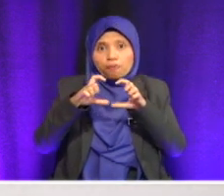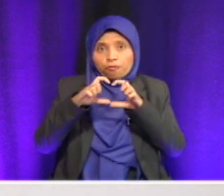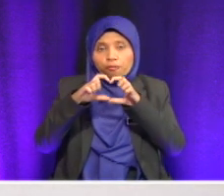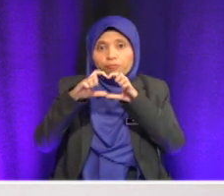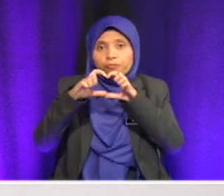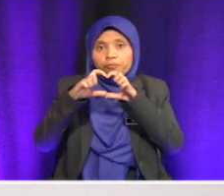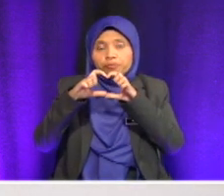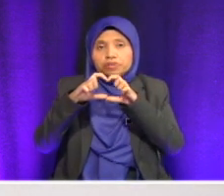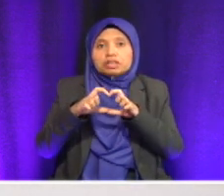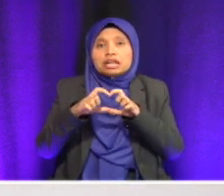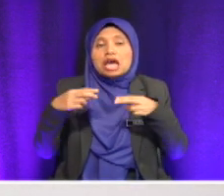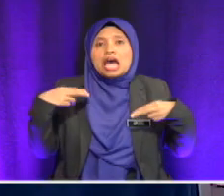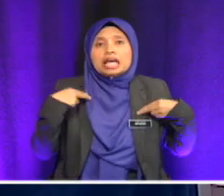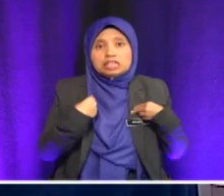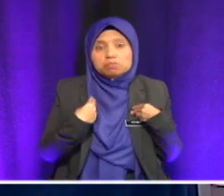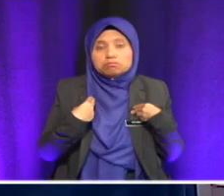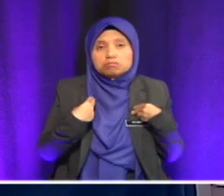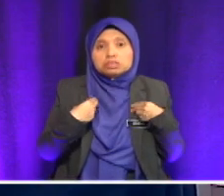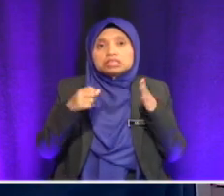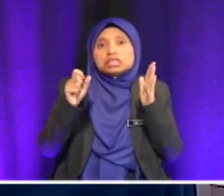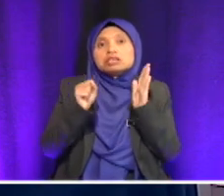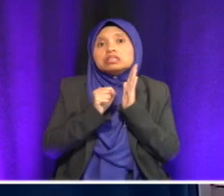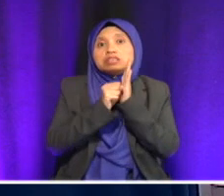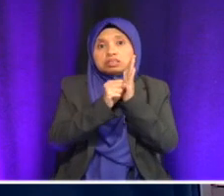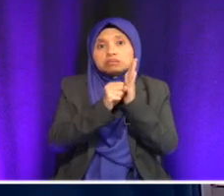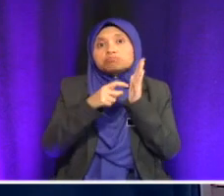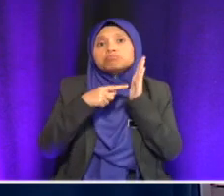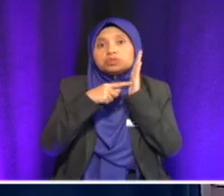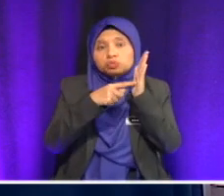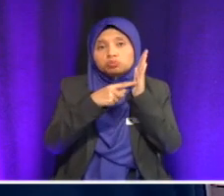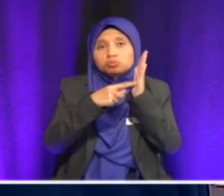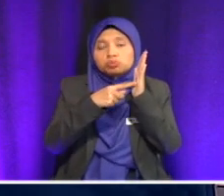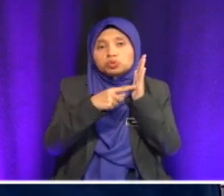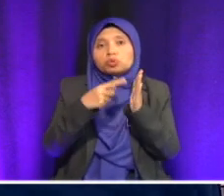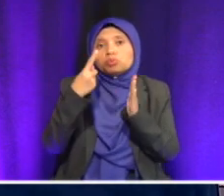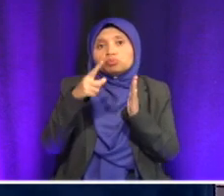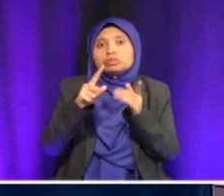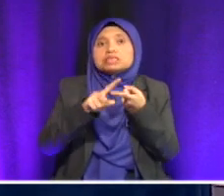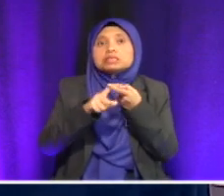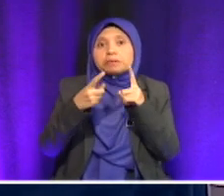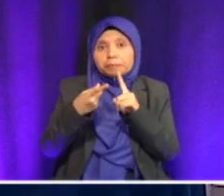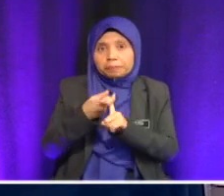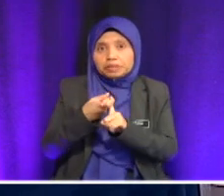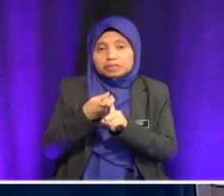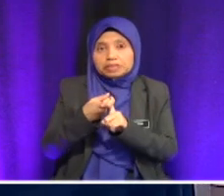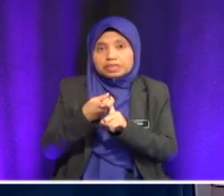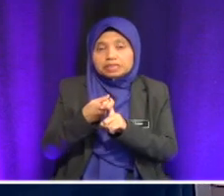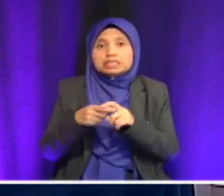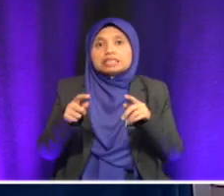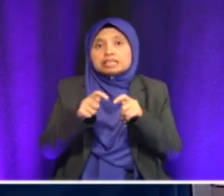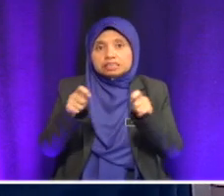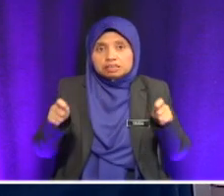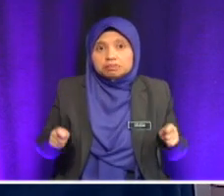cultures, elephants are seen as a symbol of wisdom and are known for having an excellent memory. They have the largest brains of all land animals, and their